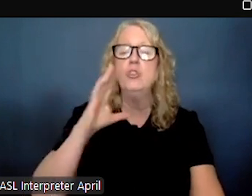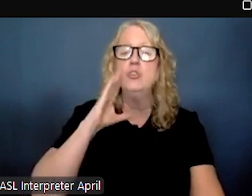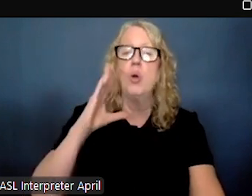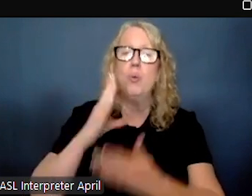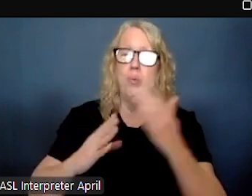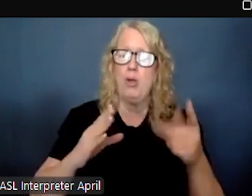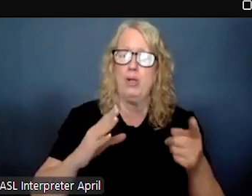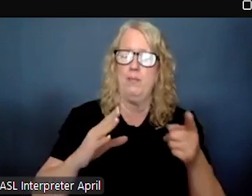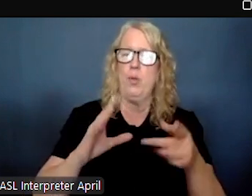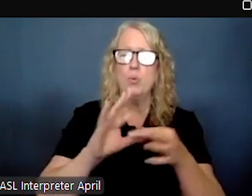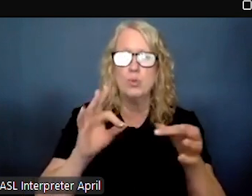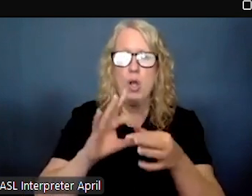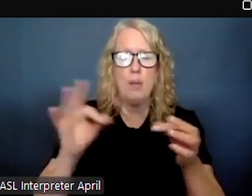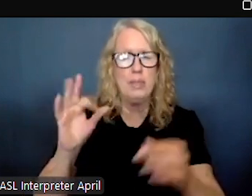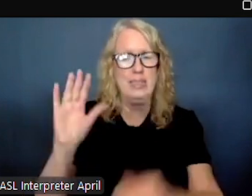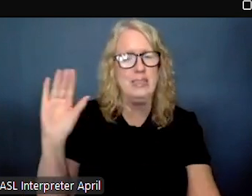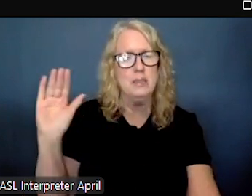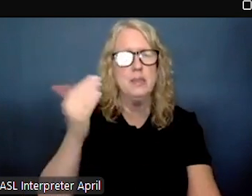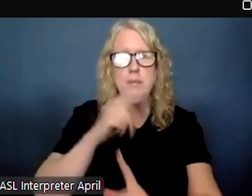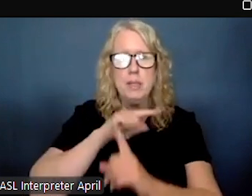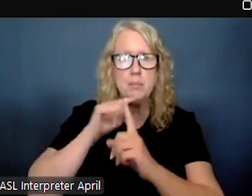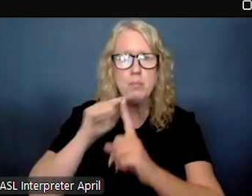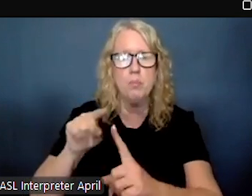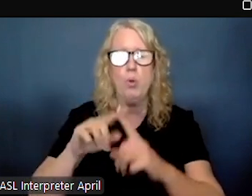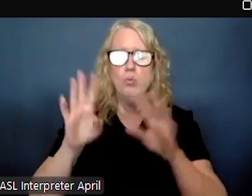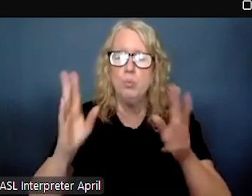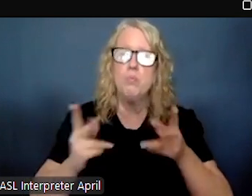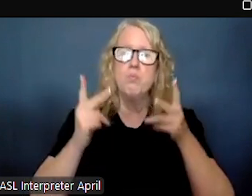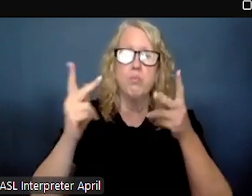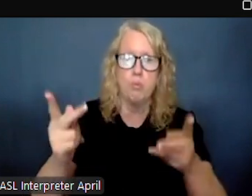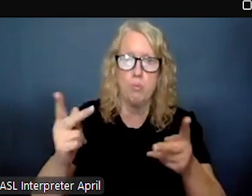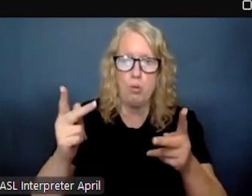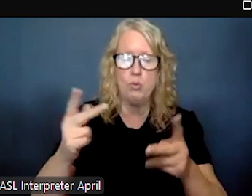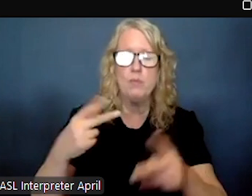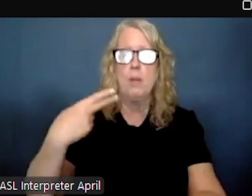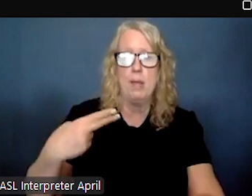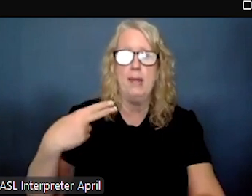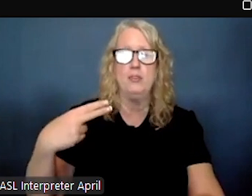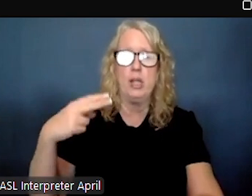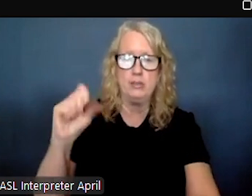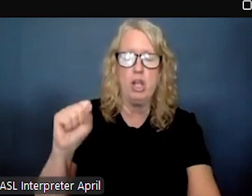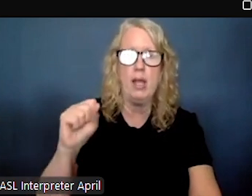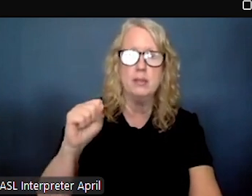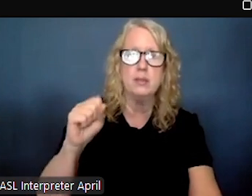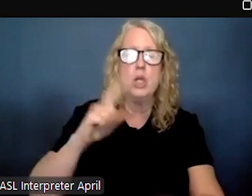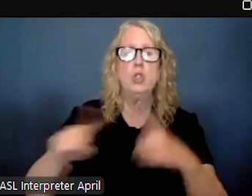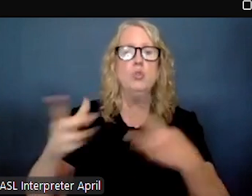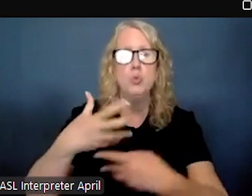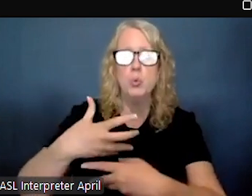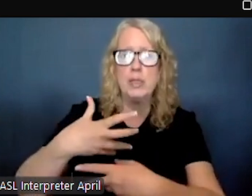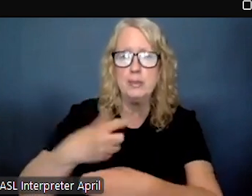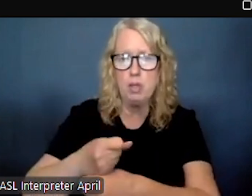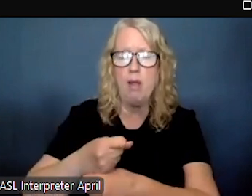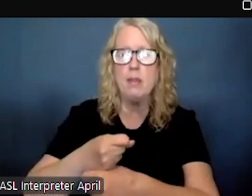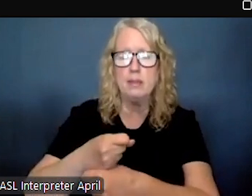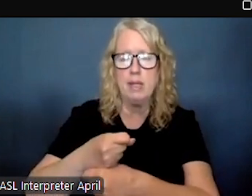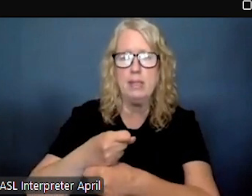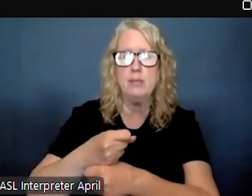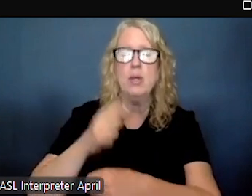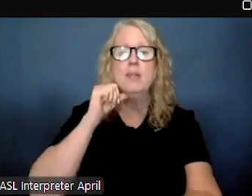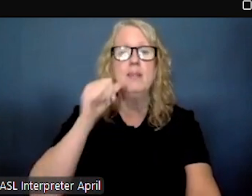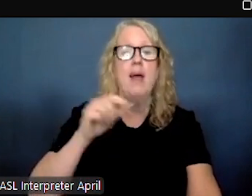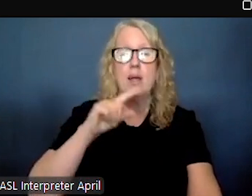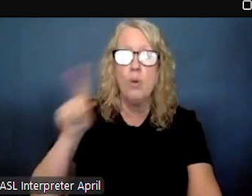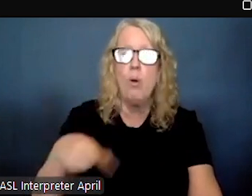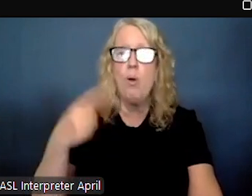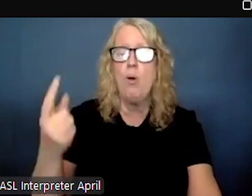comments, it seemed to point to the proposal from HHS to consolidate not